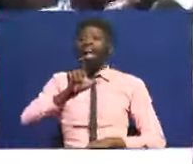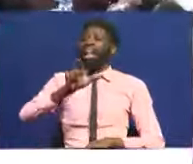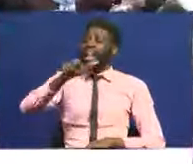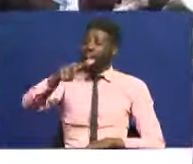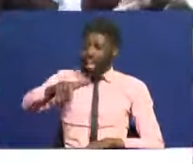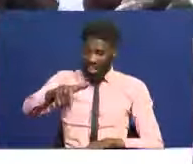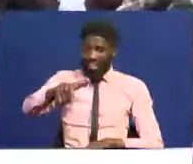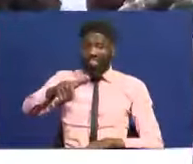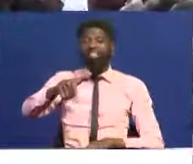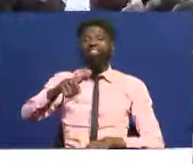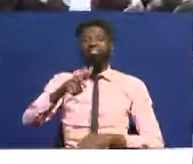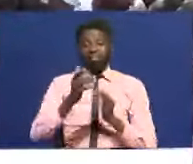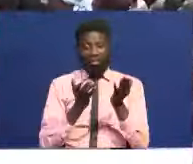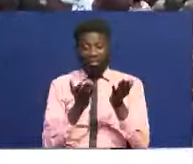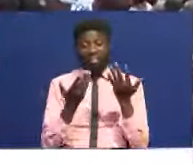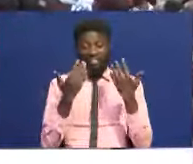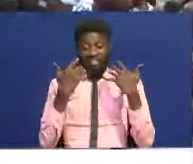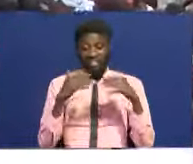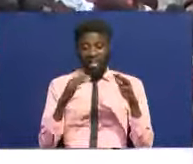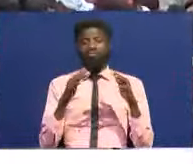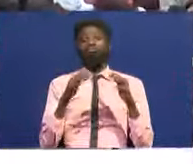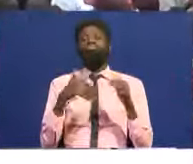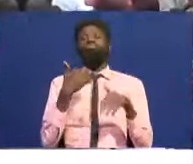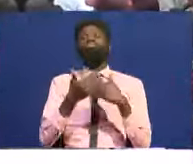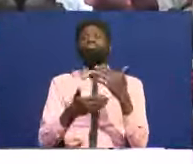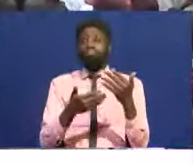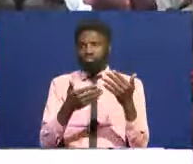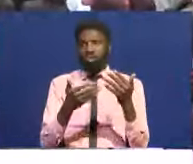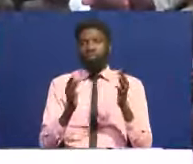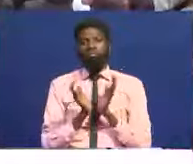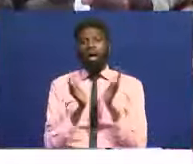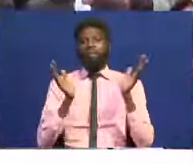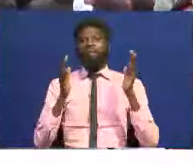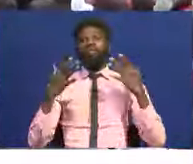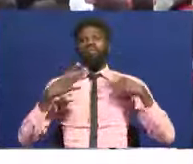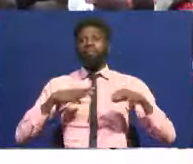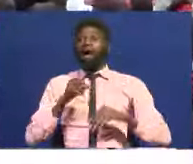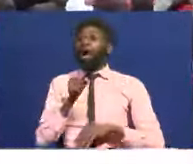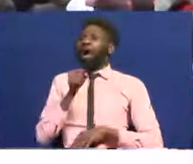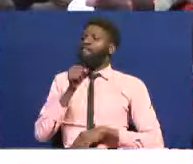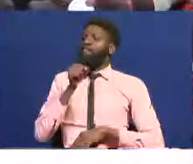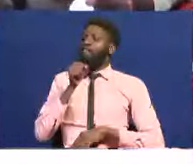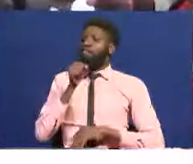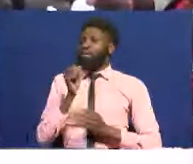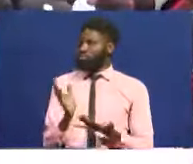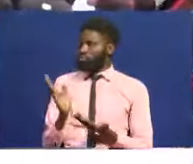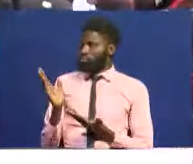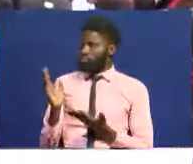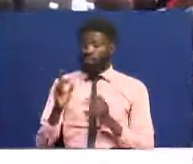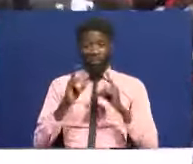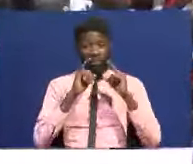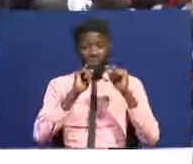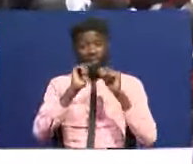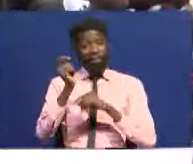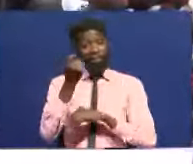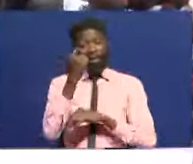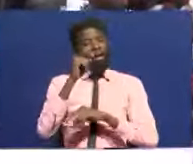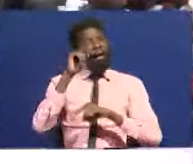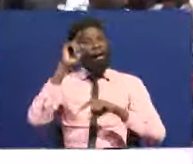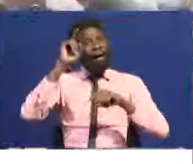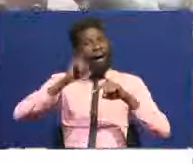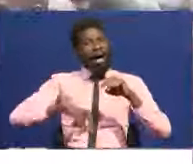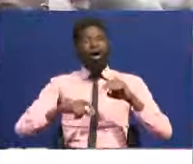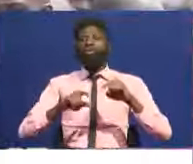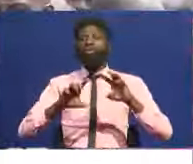ya ibada ya Jumapili, ambapo alionya kwamba taifa hili kamwe haliwezi kusalimisha mfumo wake wa kidemokrasia kwa makundi